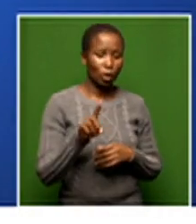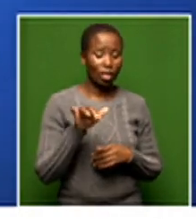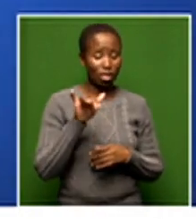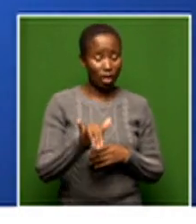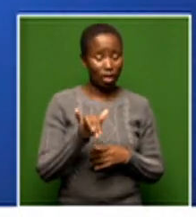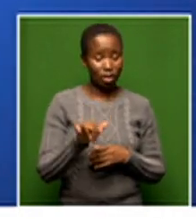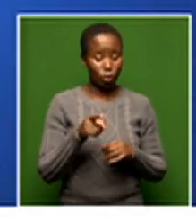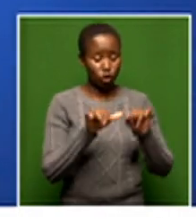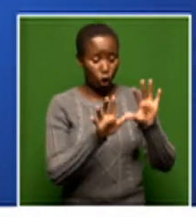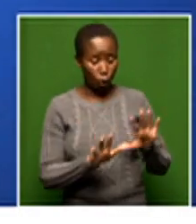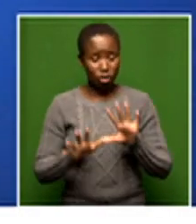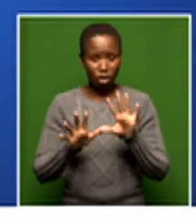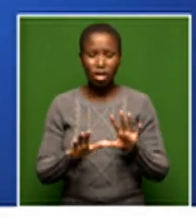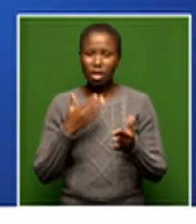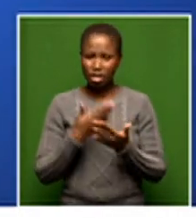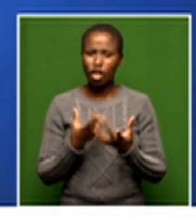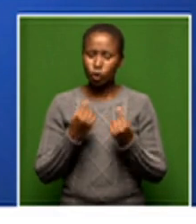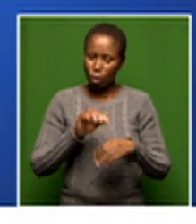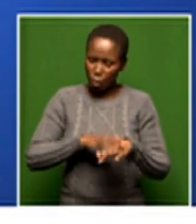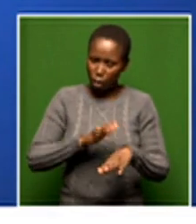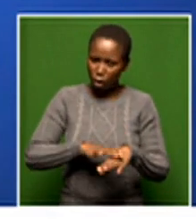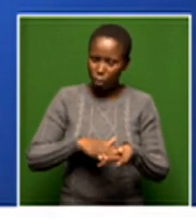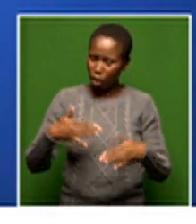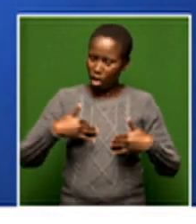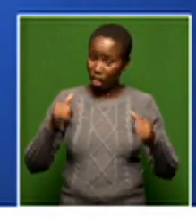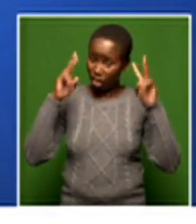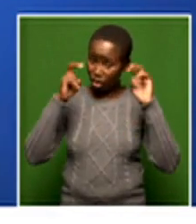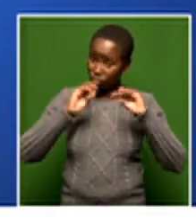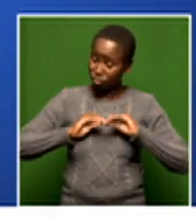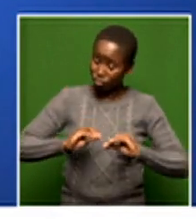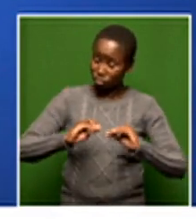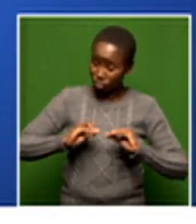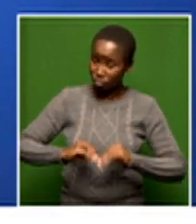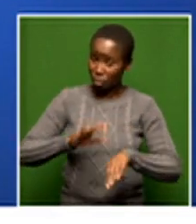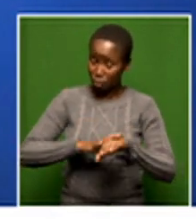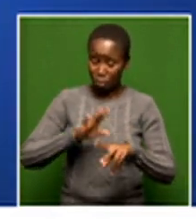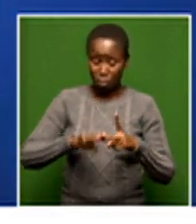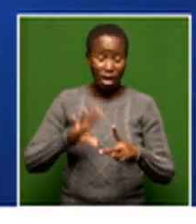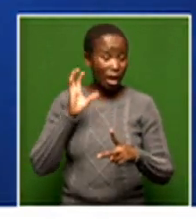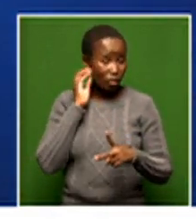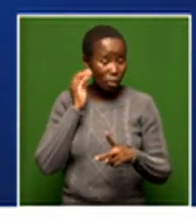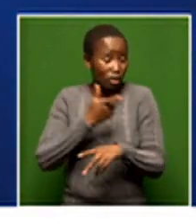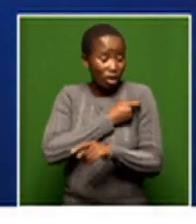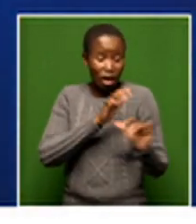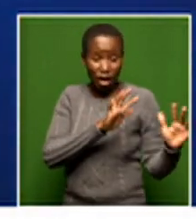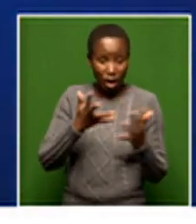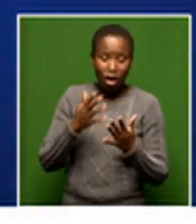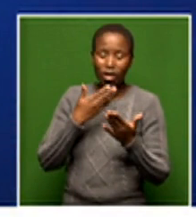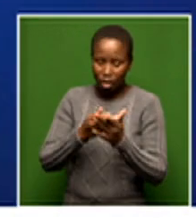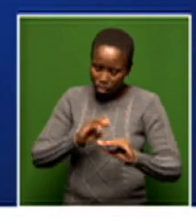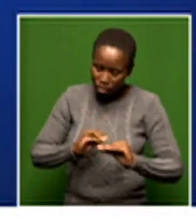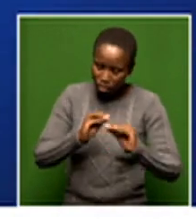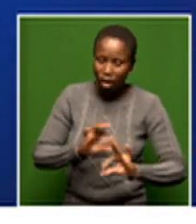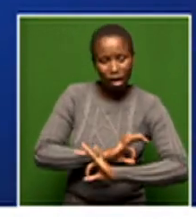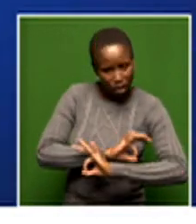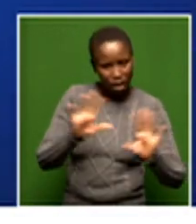a continent, we need to do more in terms of health information. We need to do more in terms of providing information about the vaccine. We need to be clearer about,